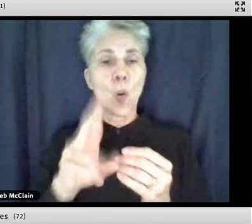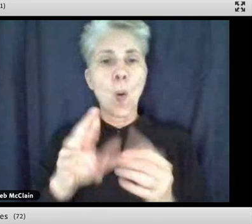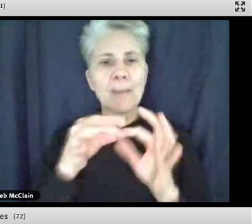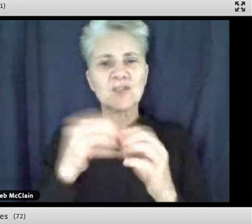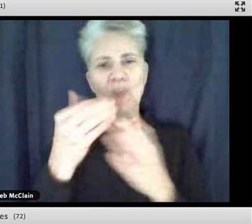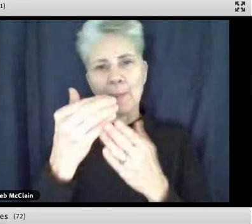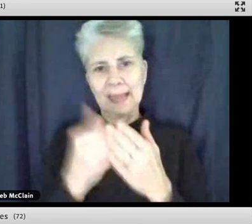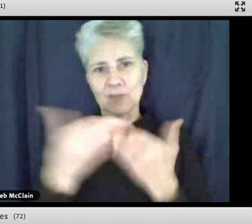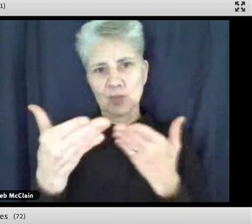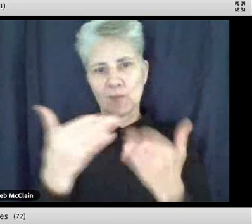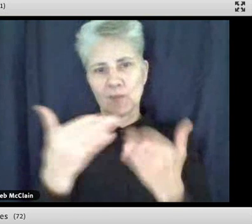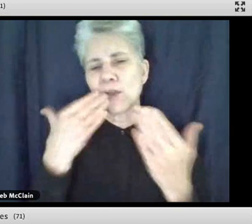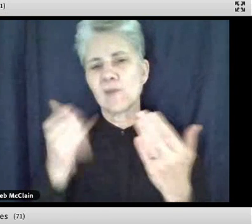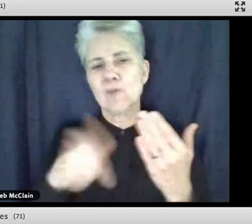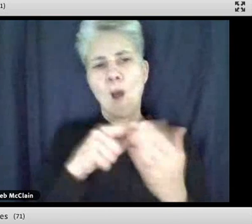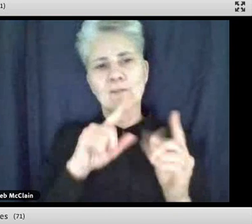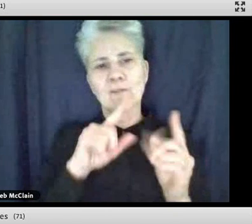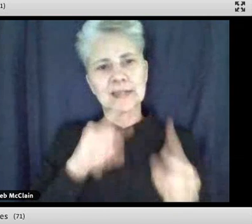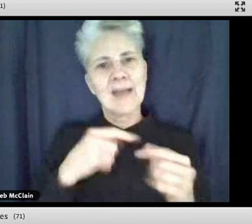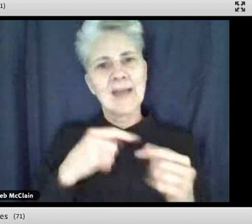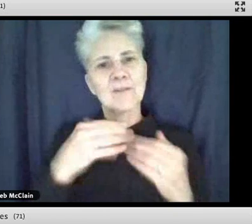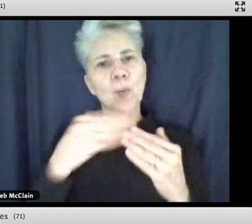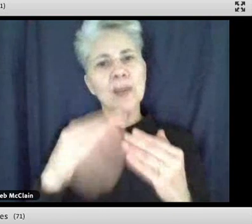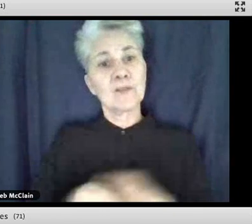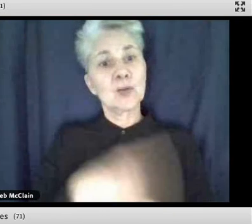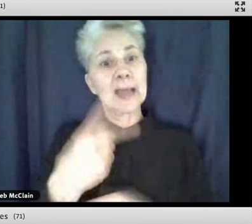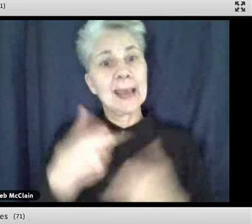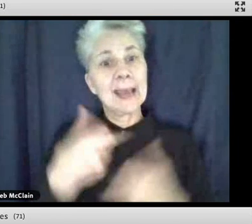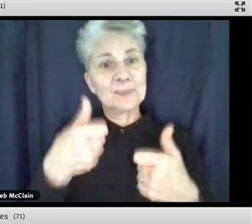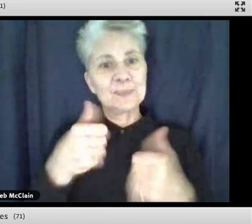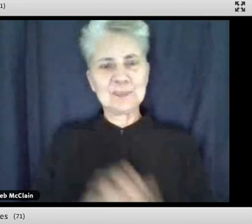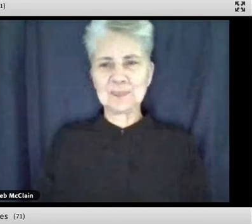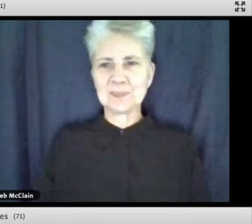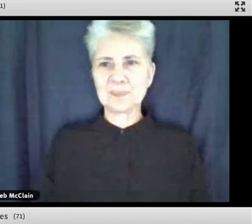from the listserv. Thank you everyone for attending, and have a great rest of your day. Thank you so much, everybody.